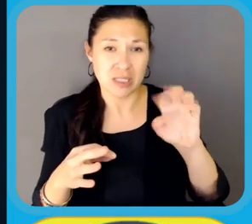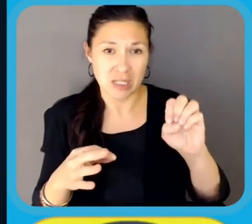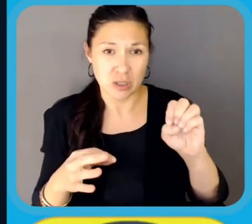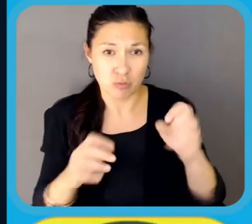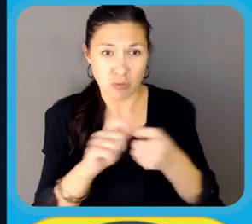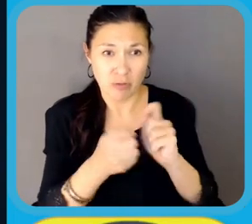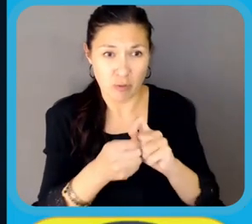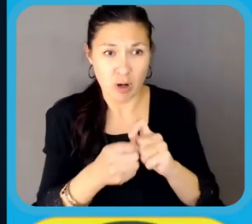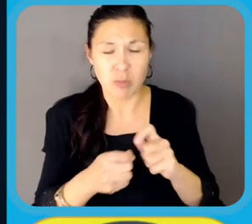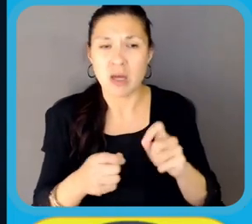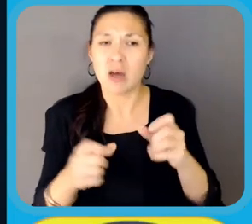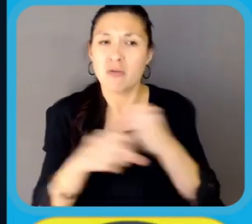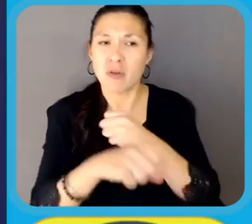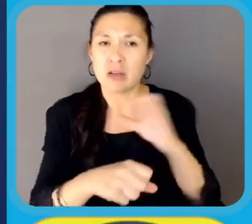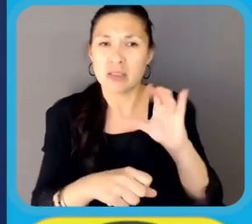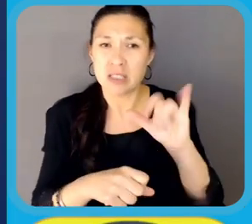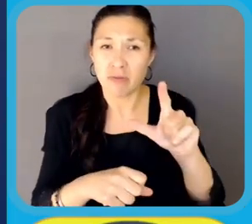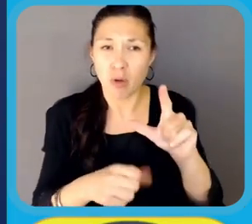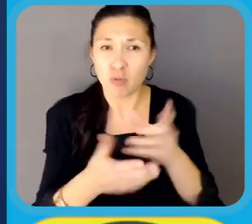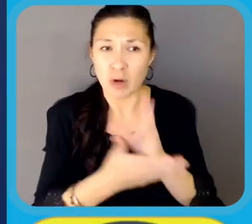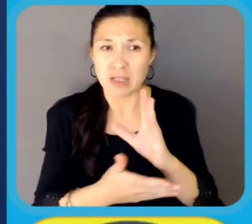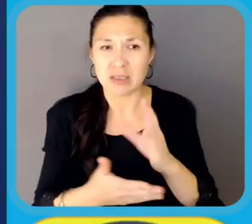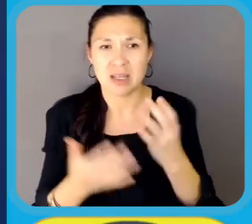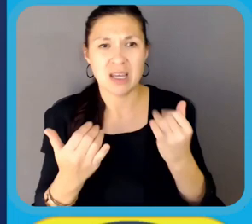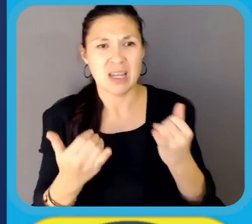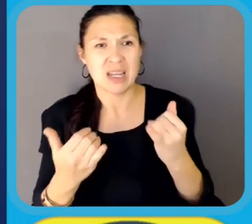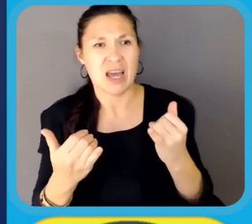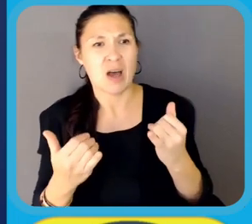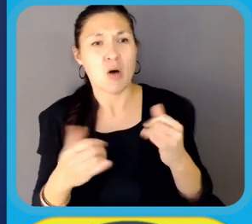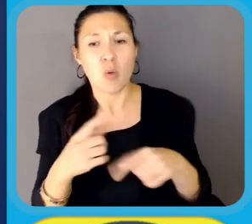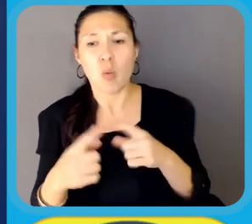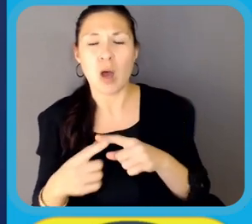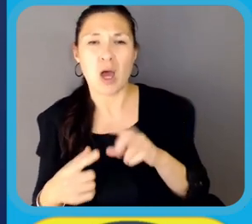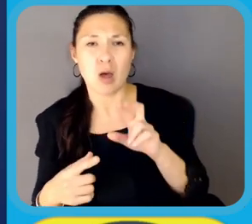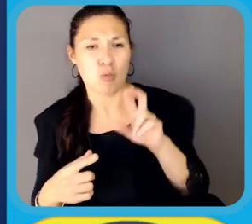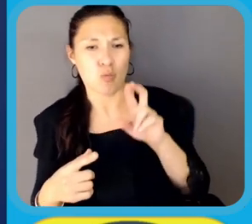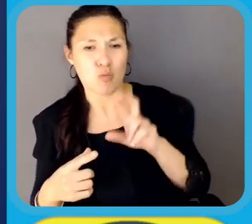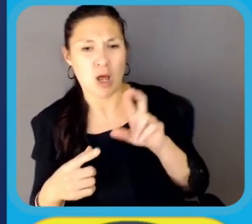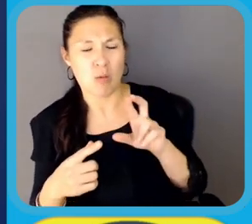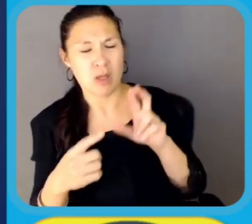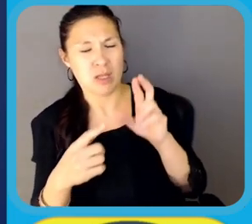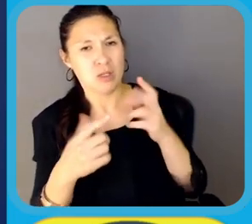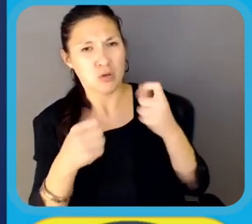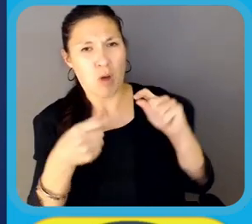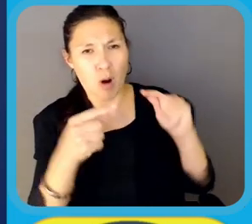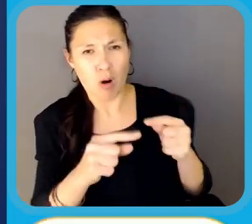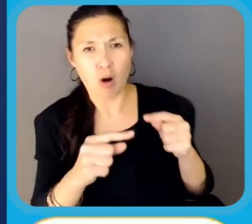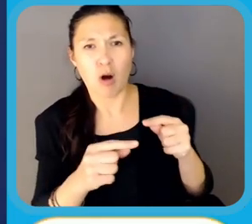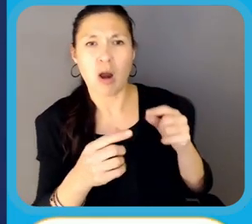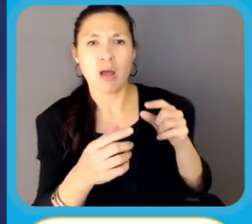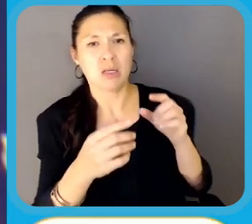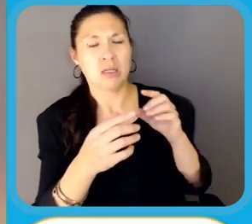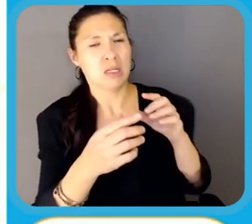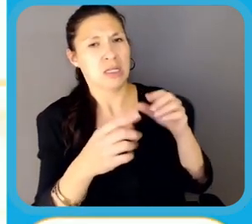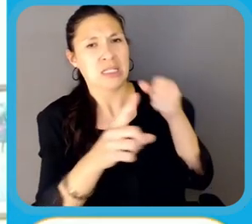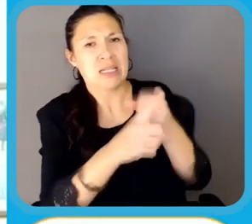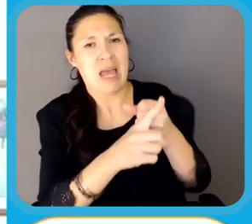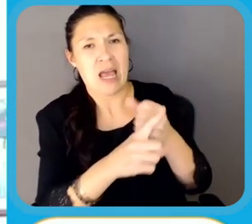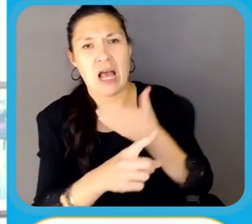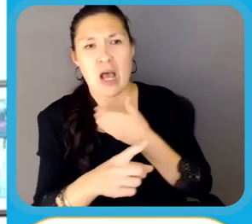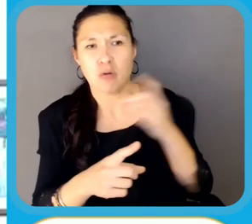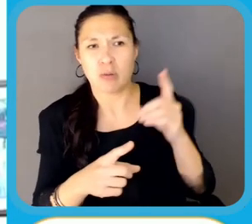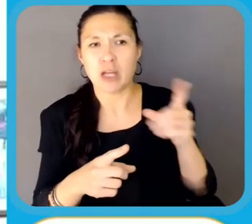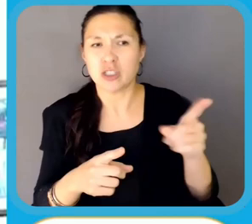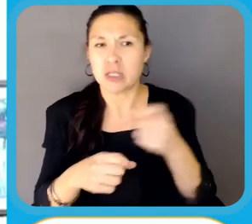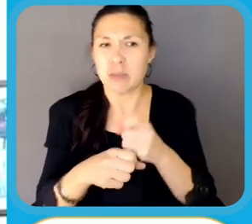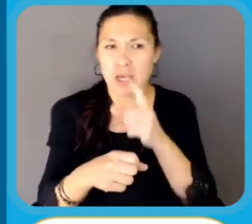of unprecedented partisan attacks on our democracy, Secretary Weber is fighting to ensure every Californian's voice counts.